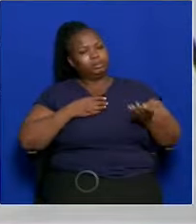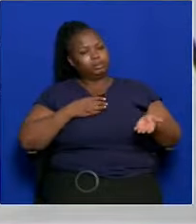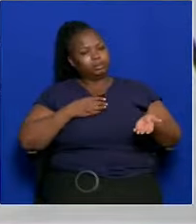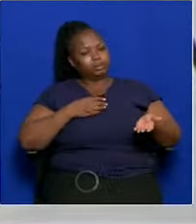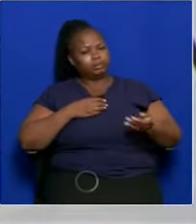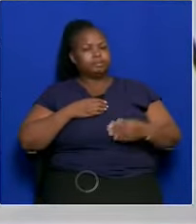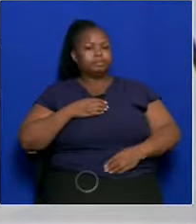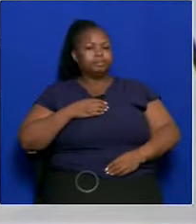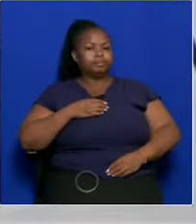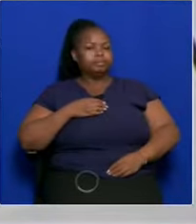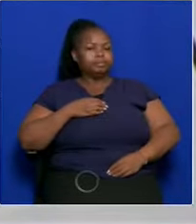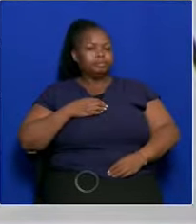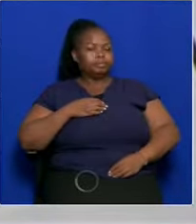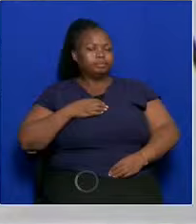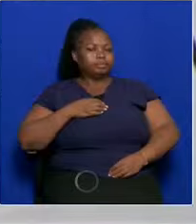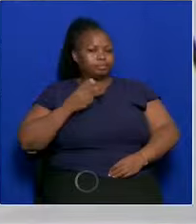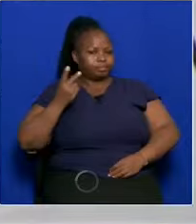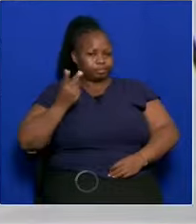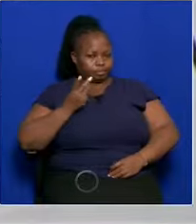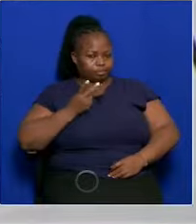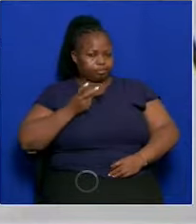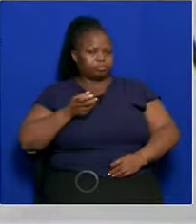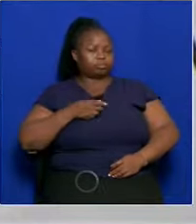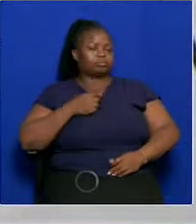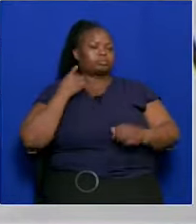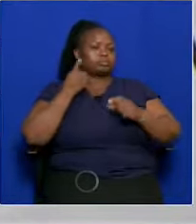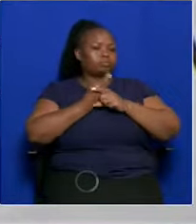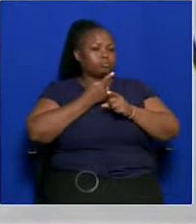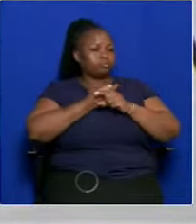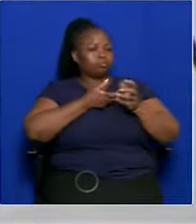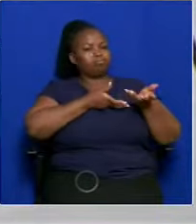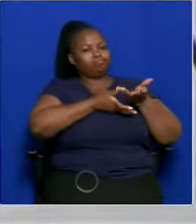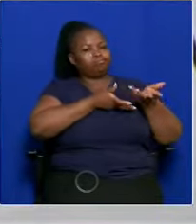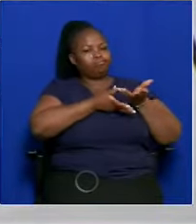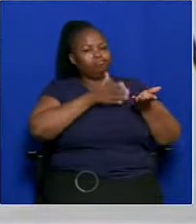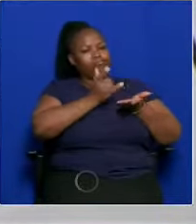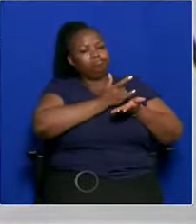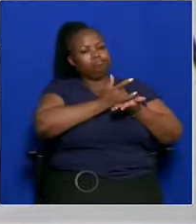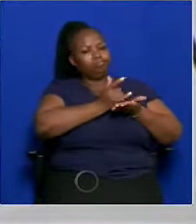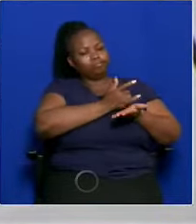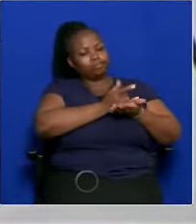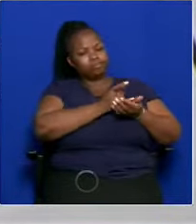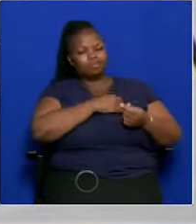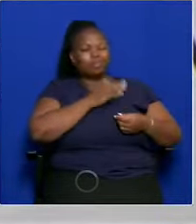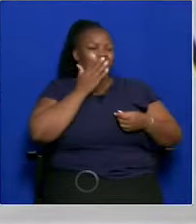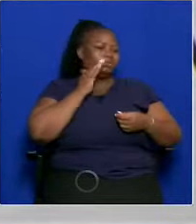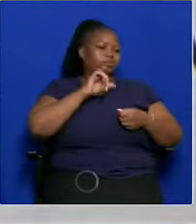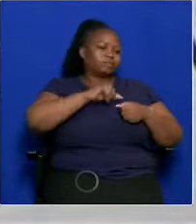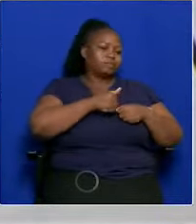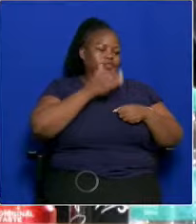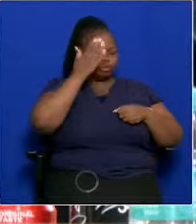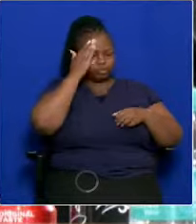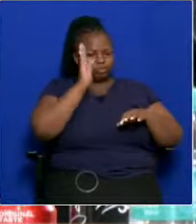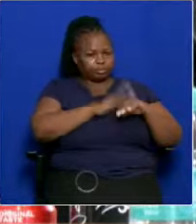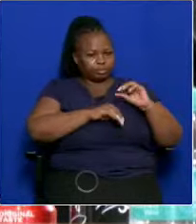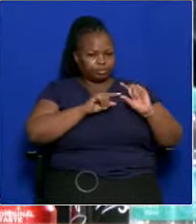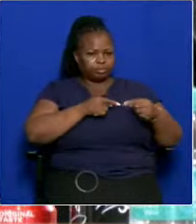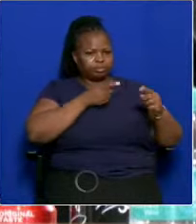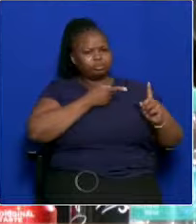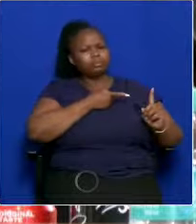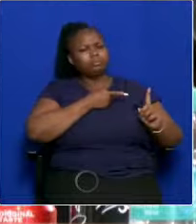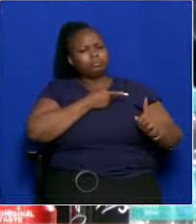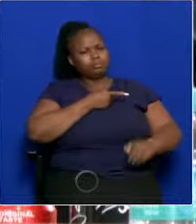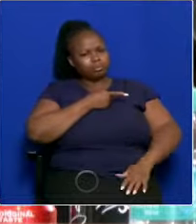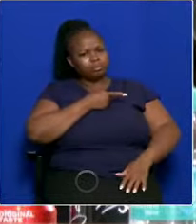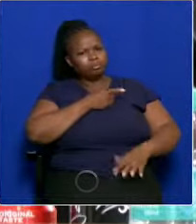And you talked to him all the way. Even after you know about the charges against him, you talked to him all the